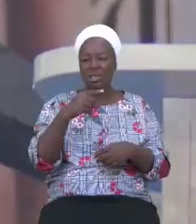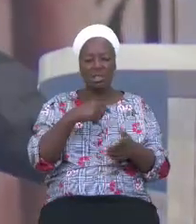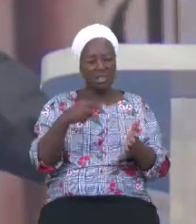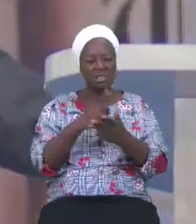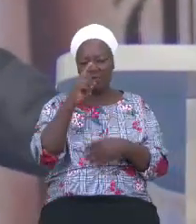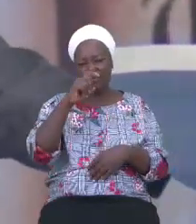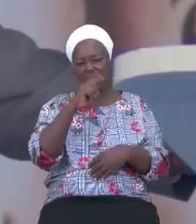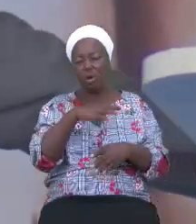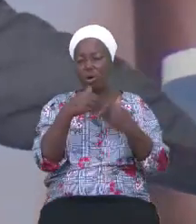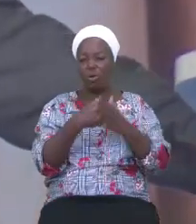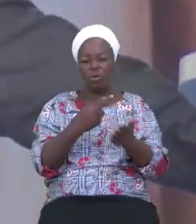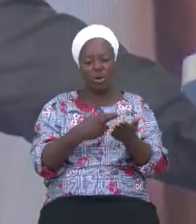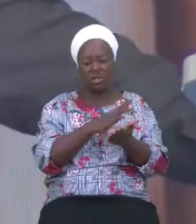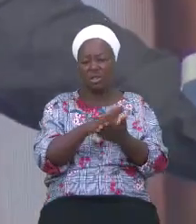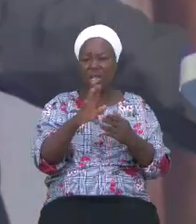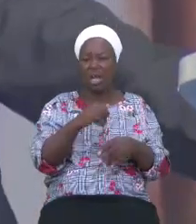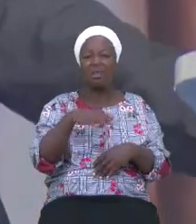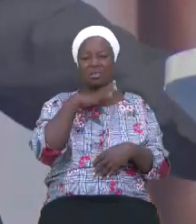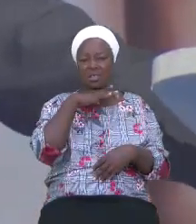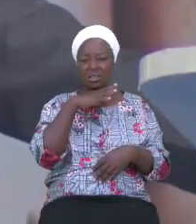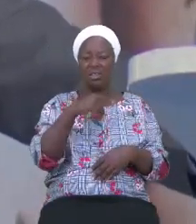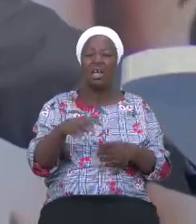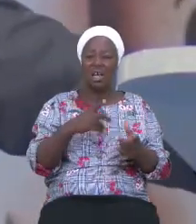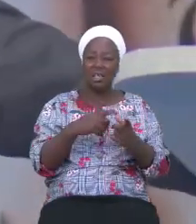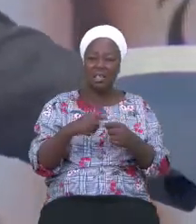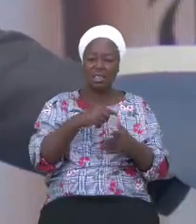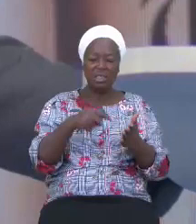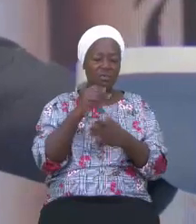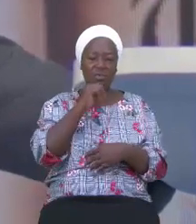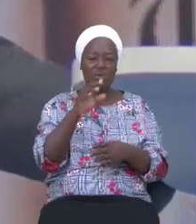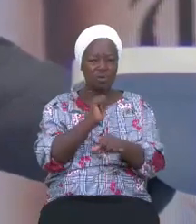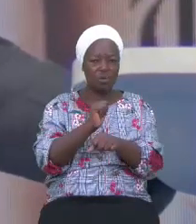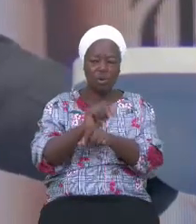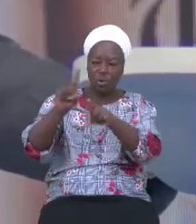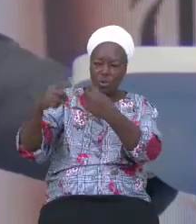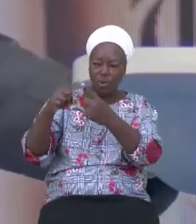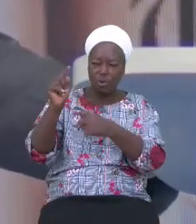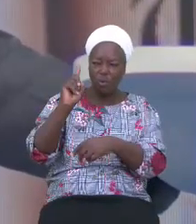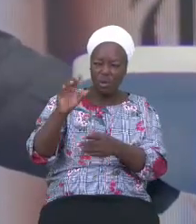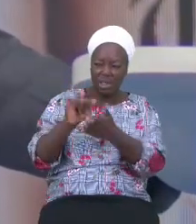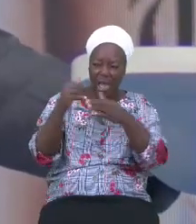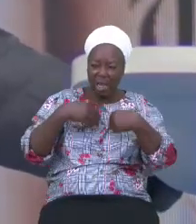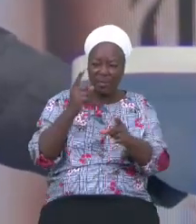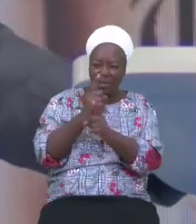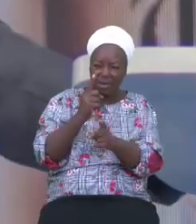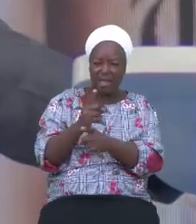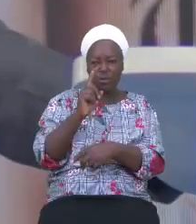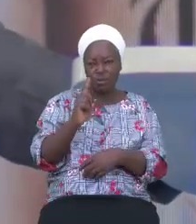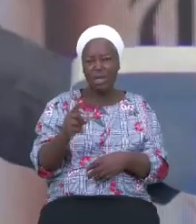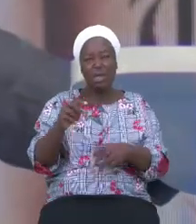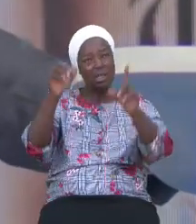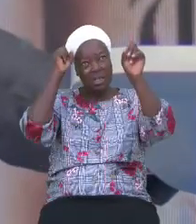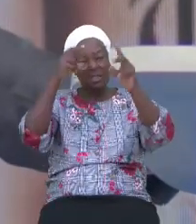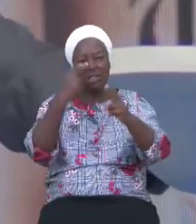All your righteousnesses are like filthy rags. This one will not work. Go to the one that has the original. His